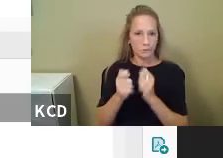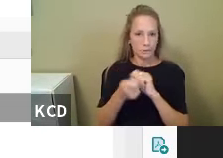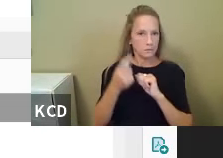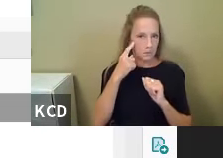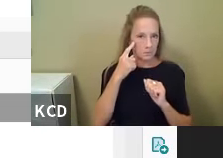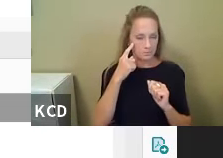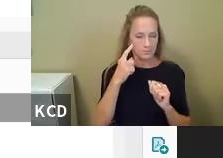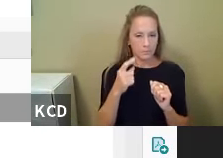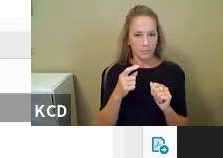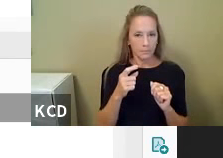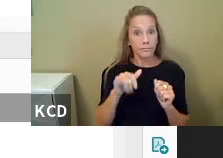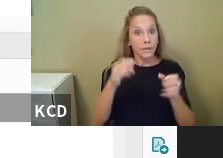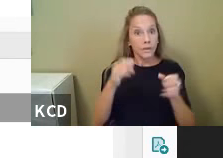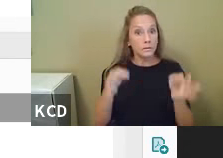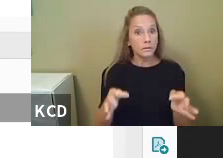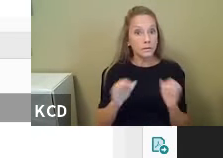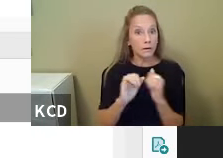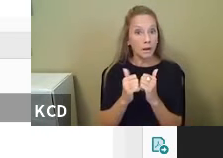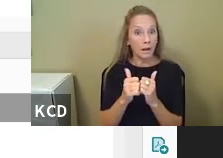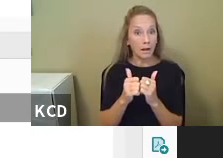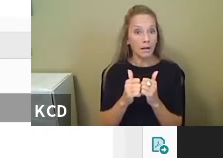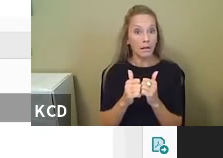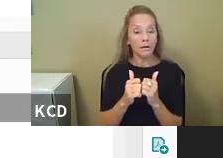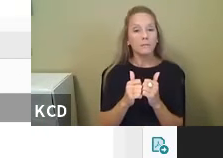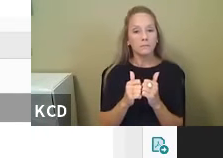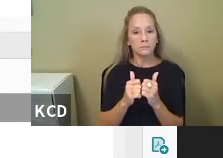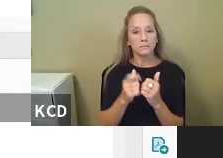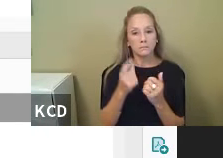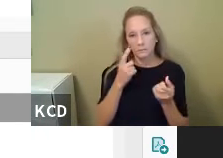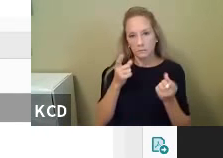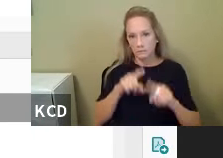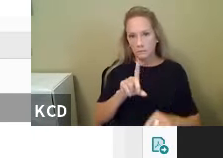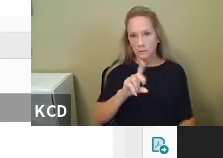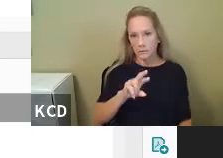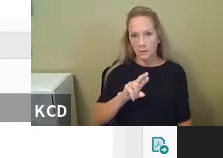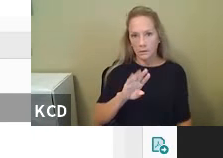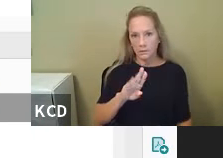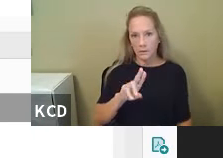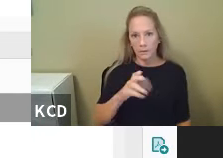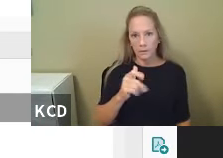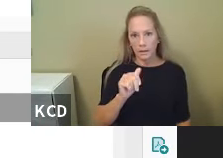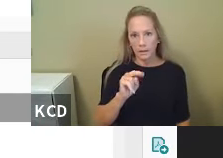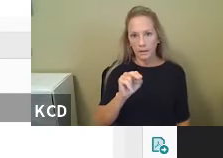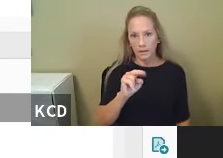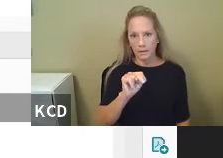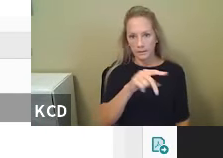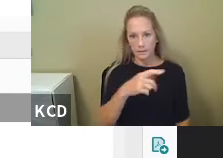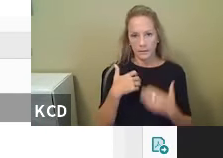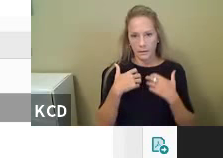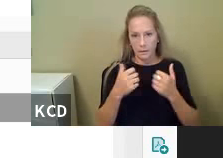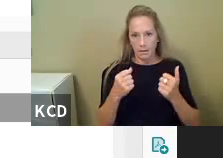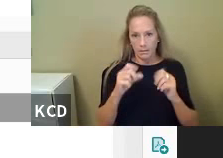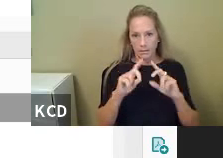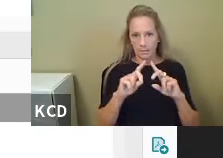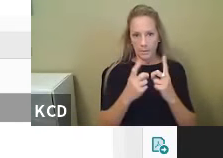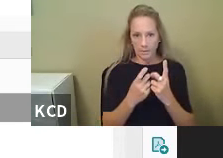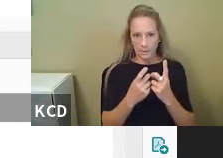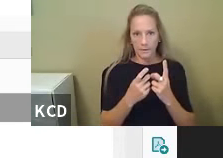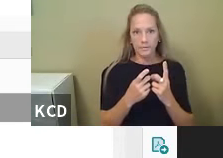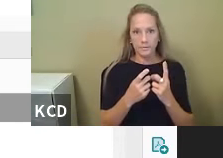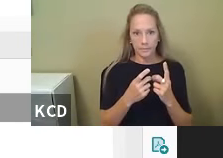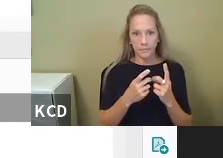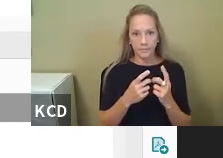And the decision was based in consultation with Dr. Buchanan at the health department. And so